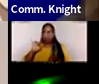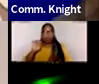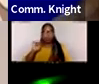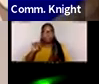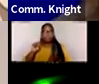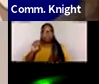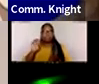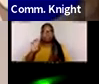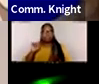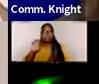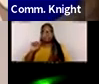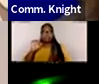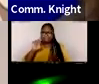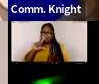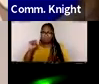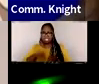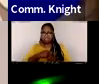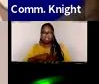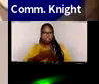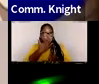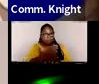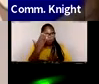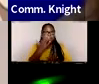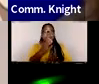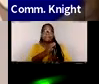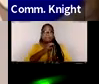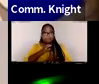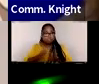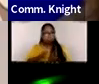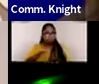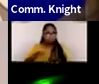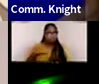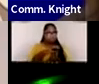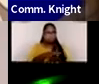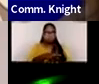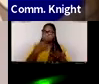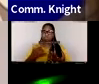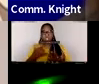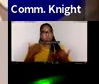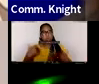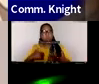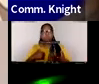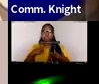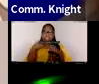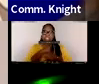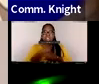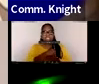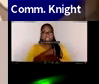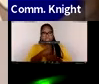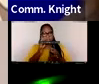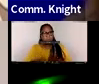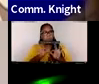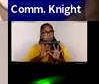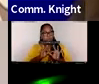morning, Vice Chair Nichols and commissioners. We are living in an increasingly data-driven world. Those who control